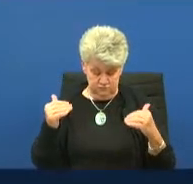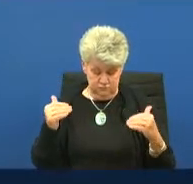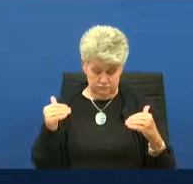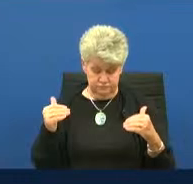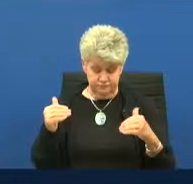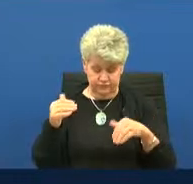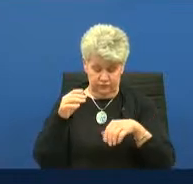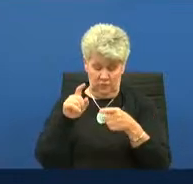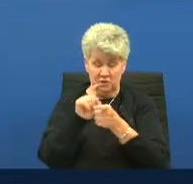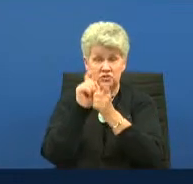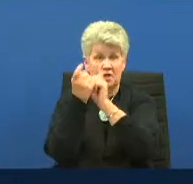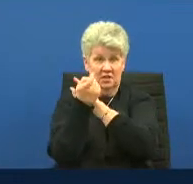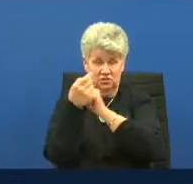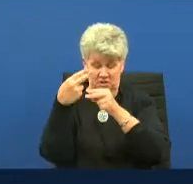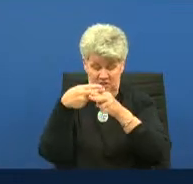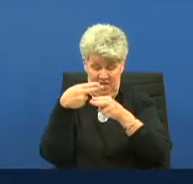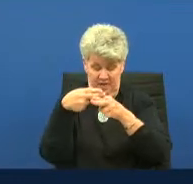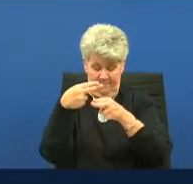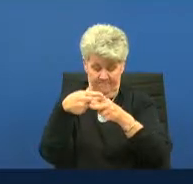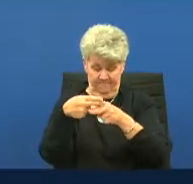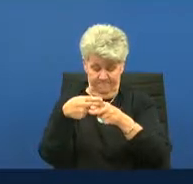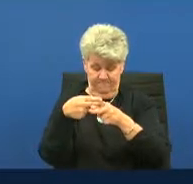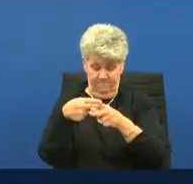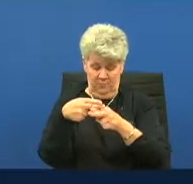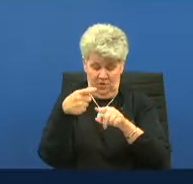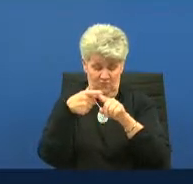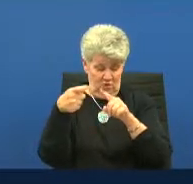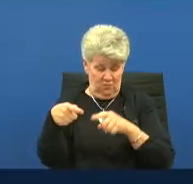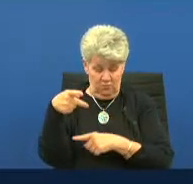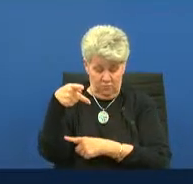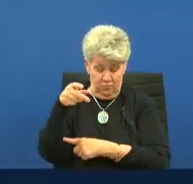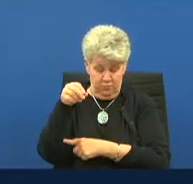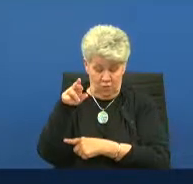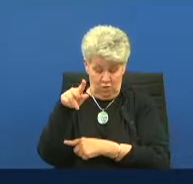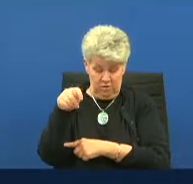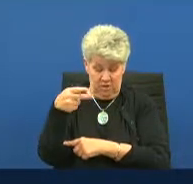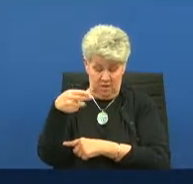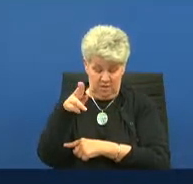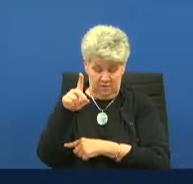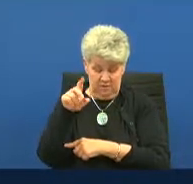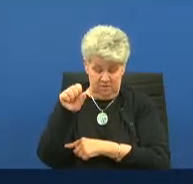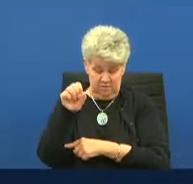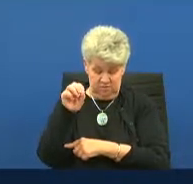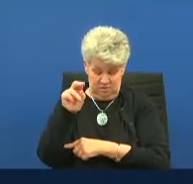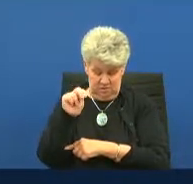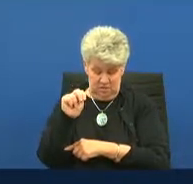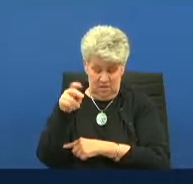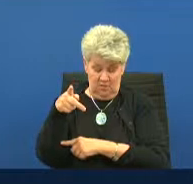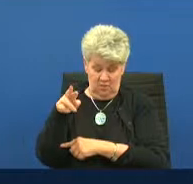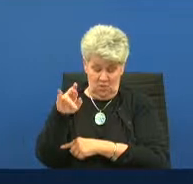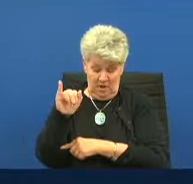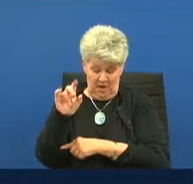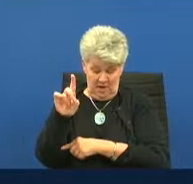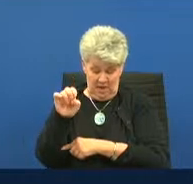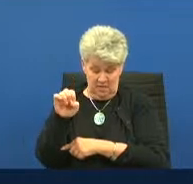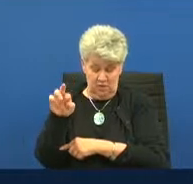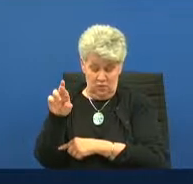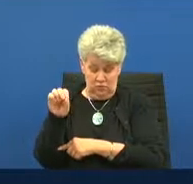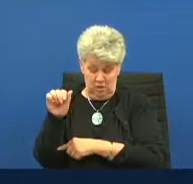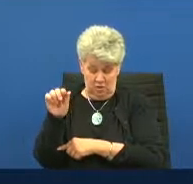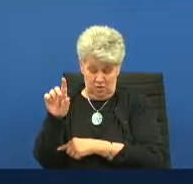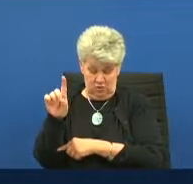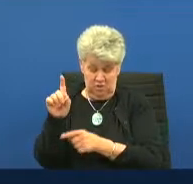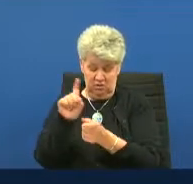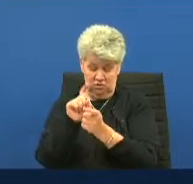Port Hudson Pride Road to Pride Port Hudson Road. Proposed street name change for Port Hudson Pride Road, located east of Old Scenic and west of Liberty Road